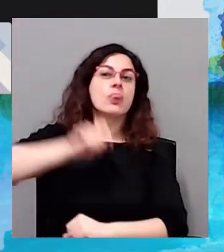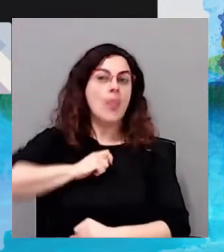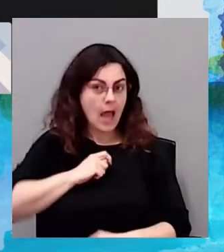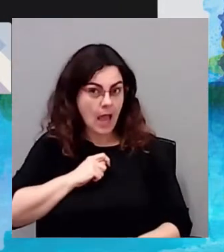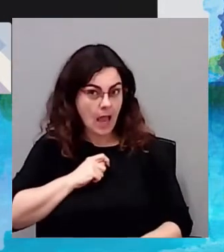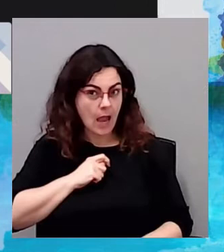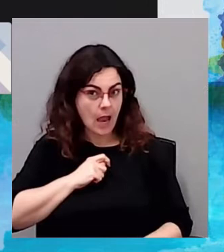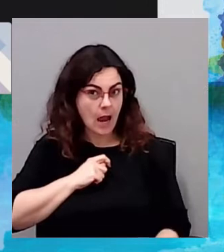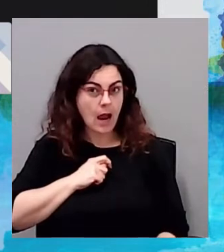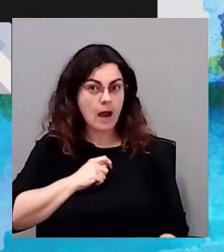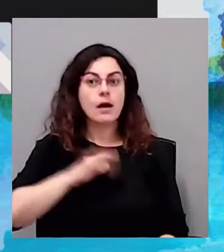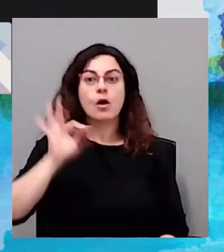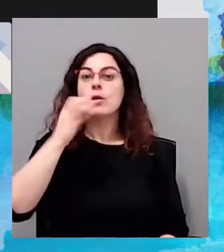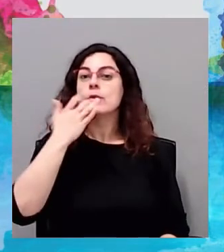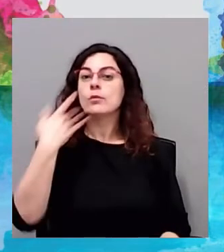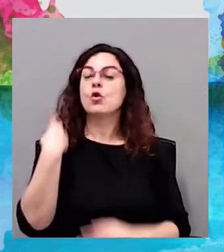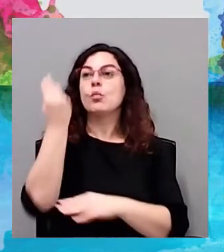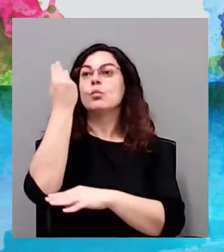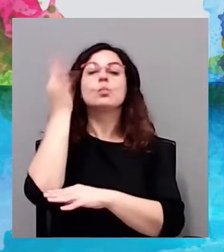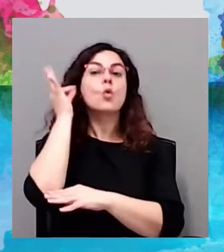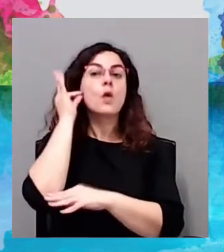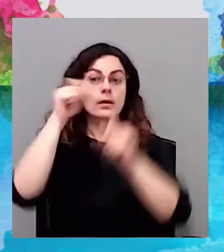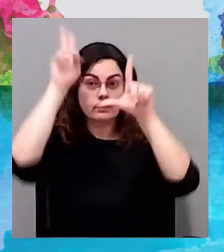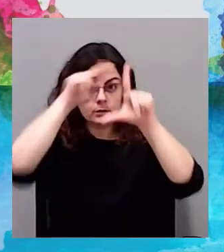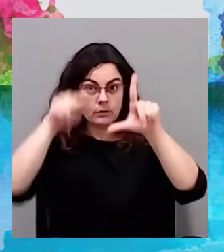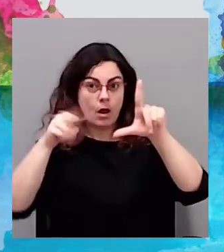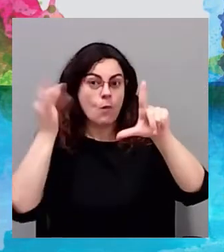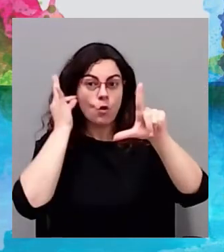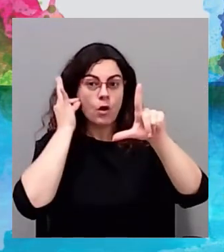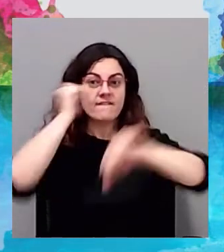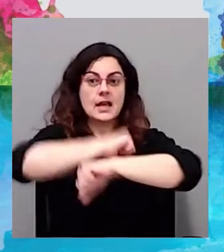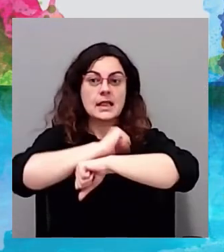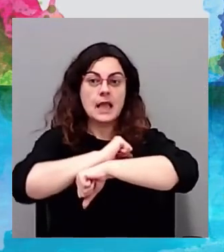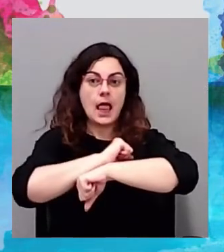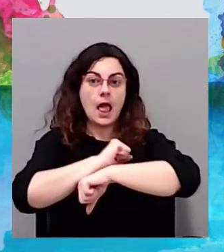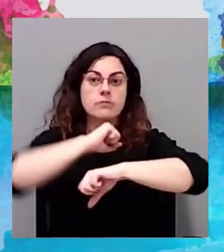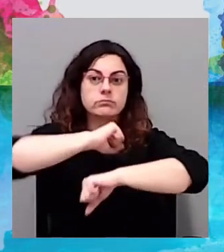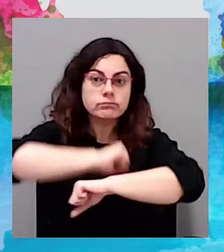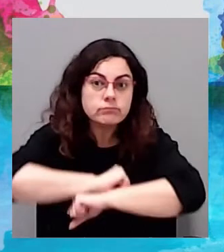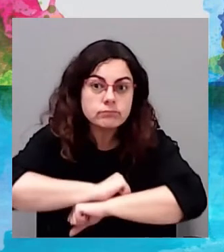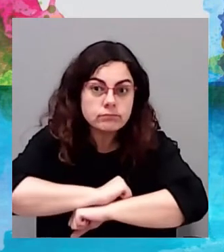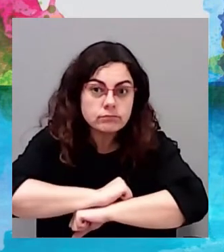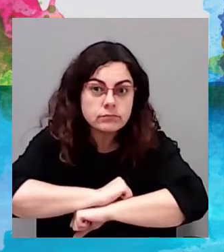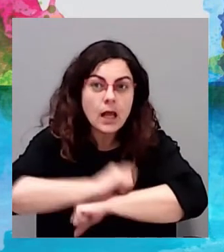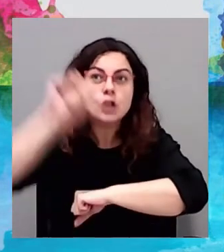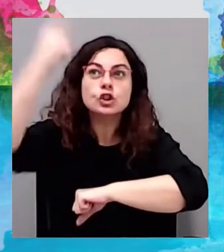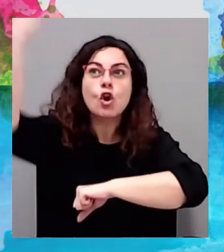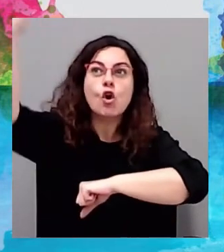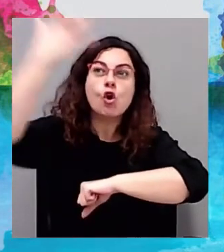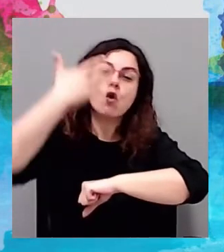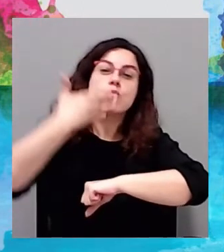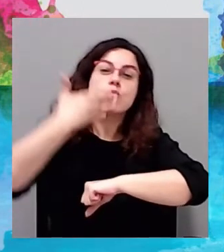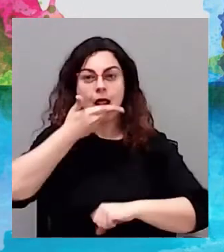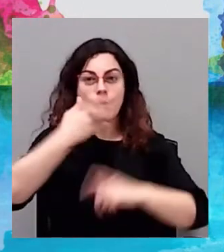painting, whether it gives a warm feeling, a cold feeling. And then intangible concepts. Maybe we can